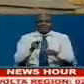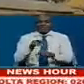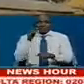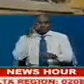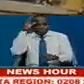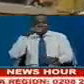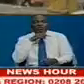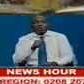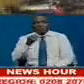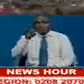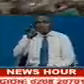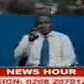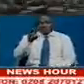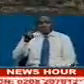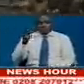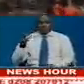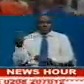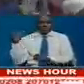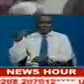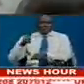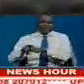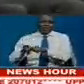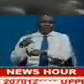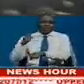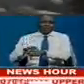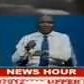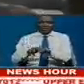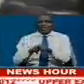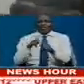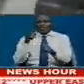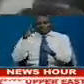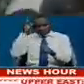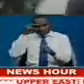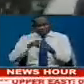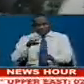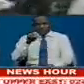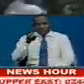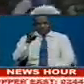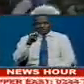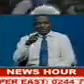72-year-old long-term rival and veteran opposition leader Raila Odinga.